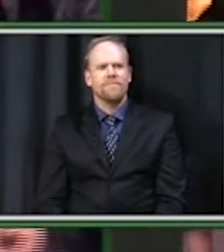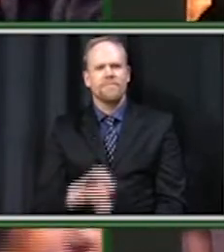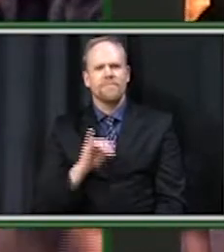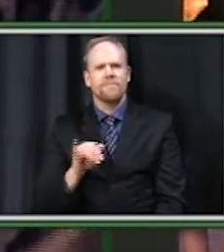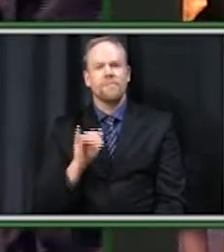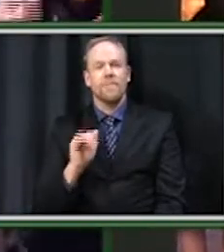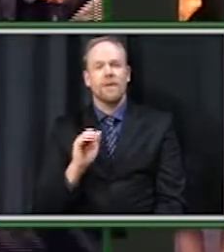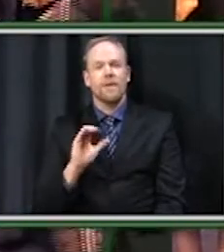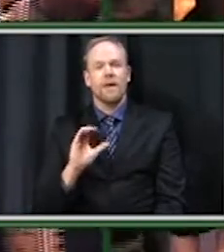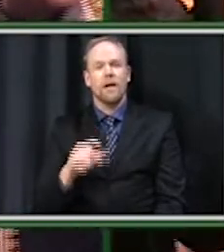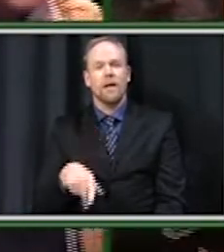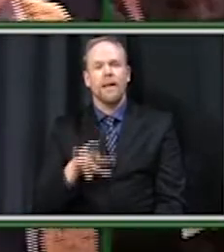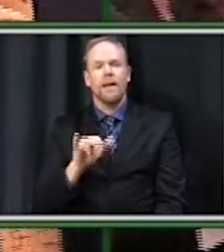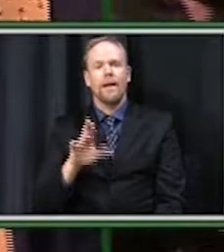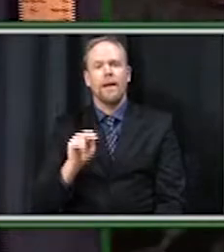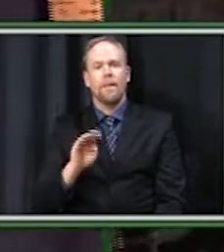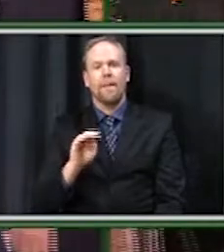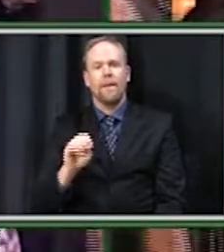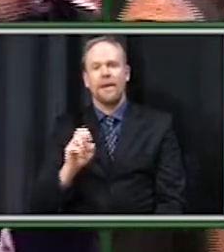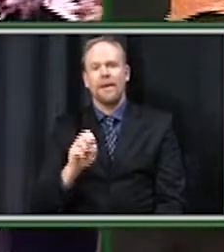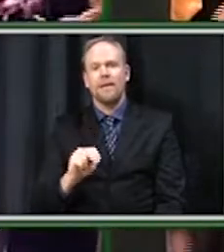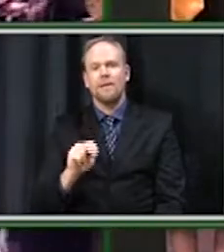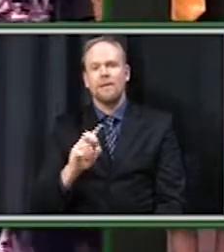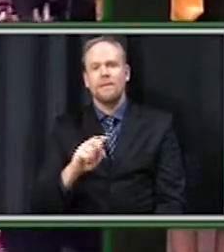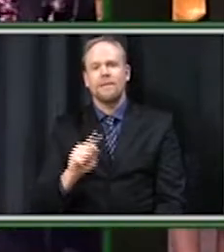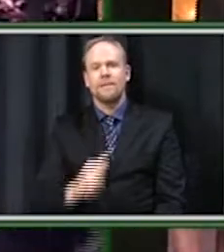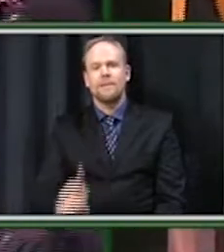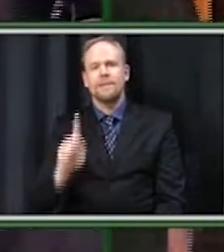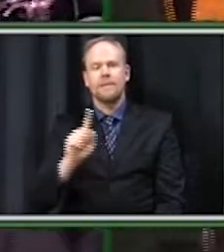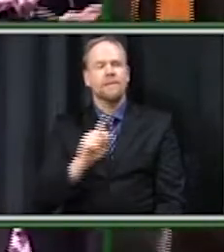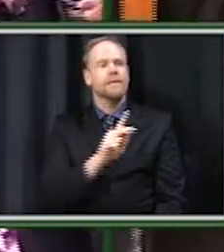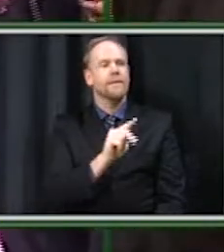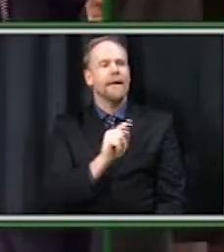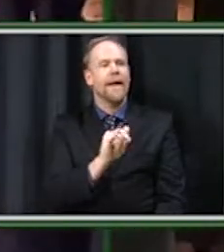Jacqueline Mendez. Taylor Kelly.